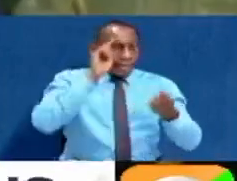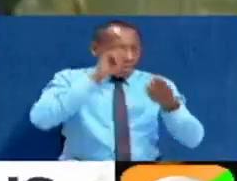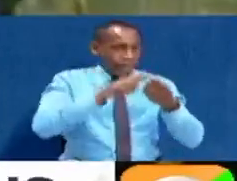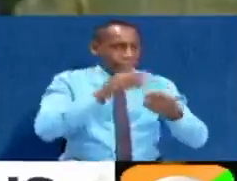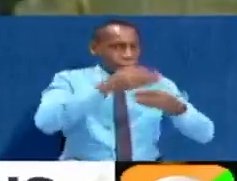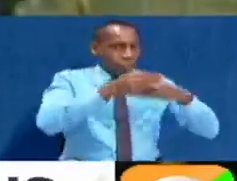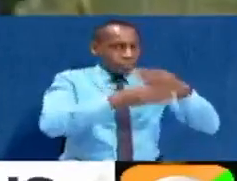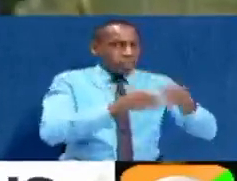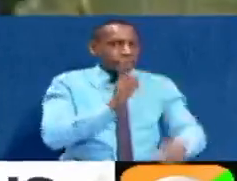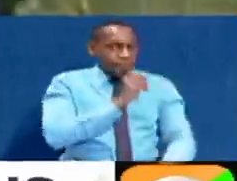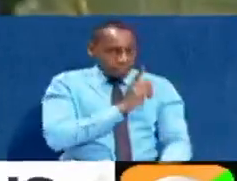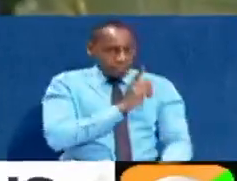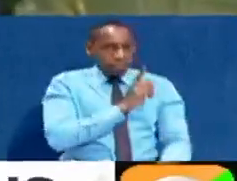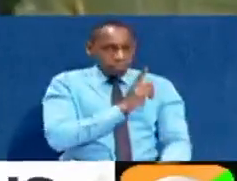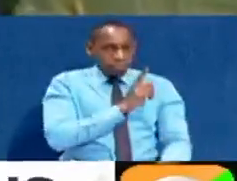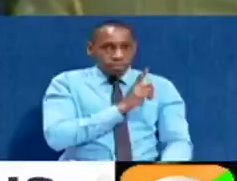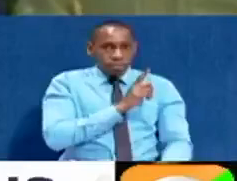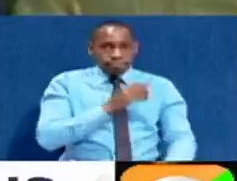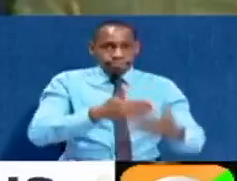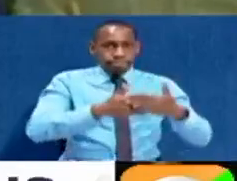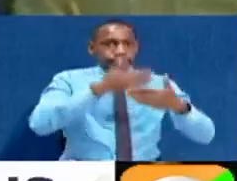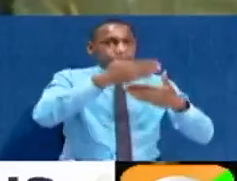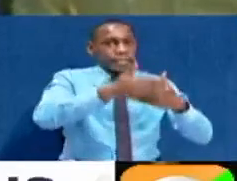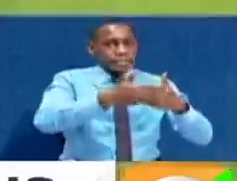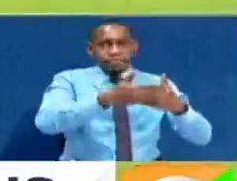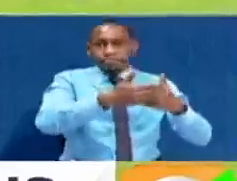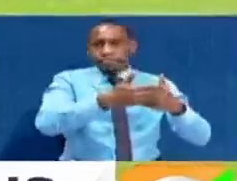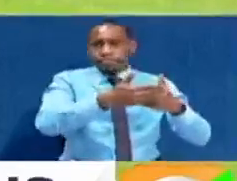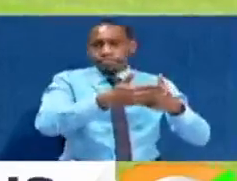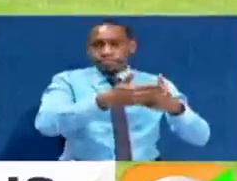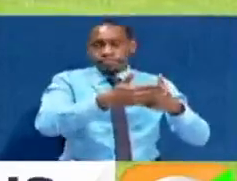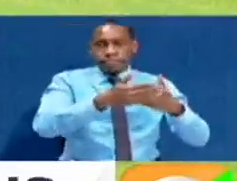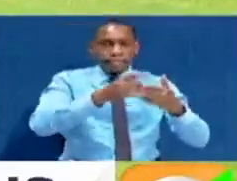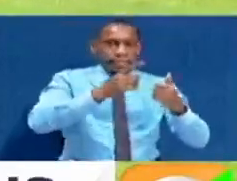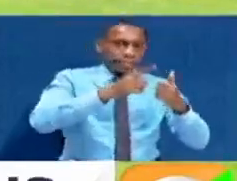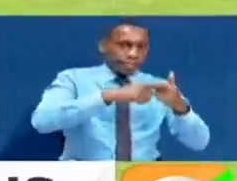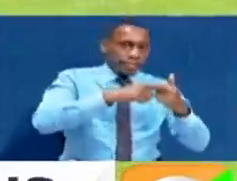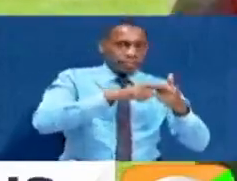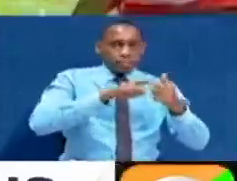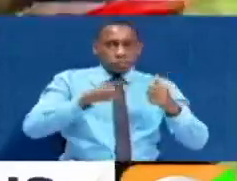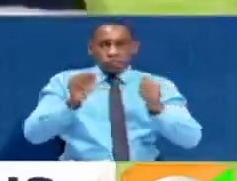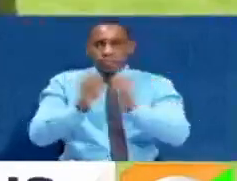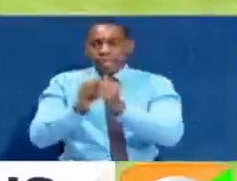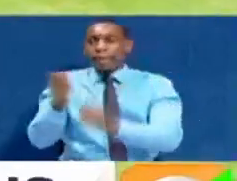complete work in the next 6 to 10 months,